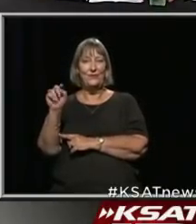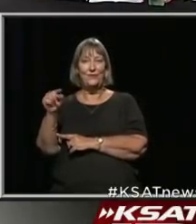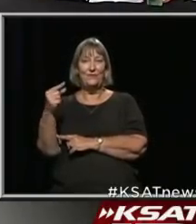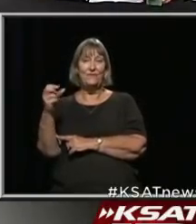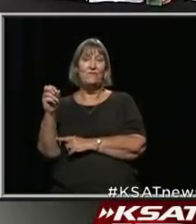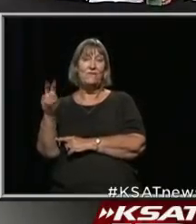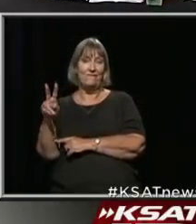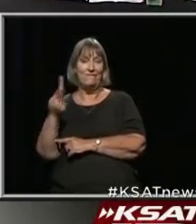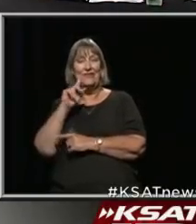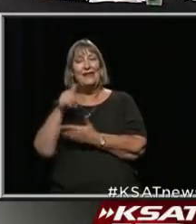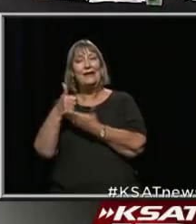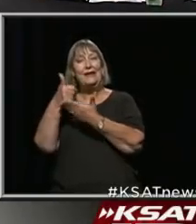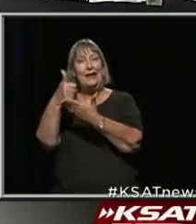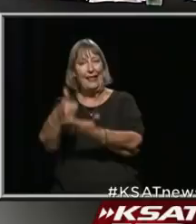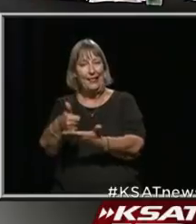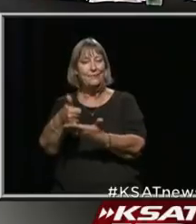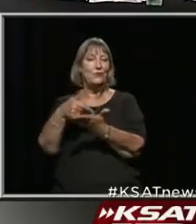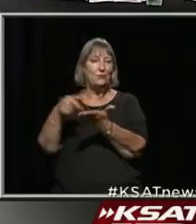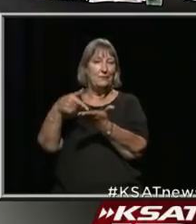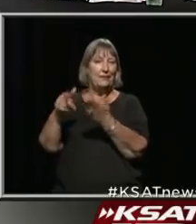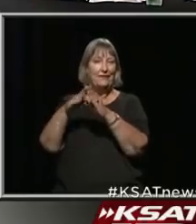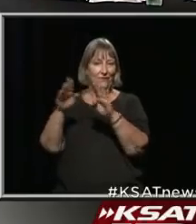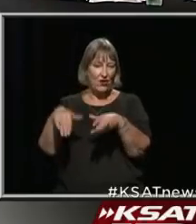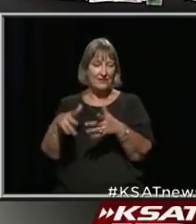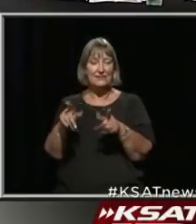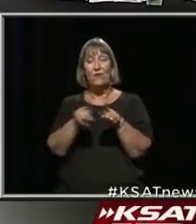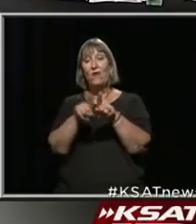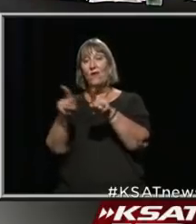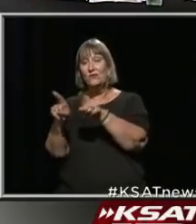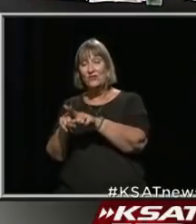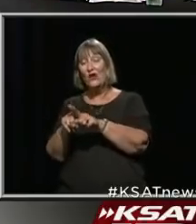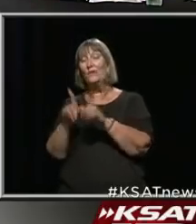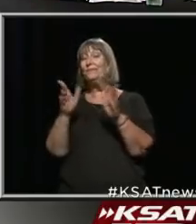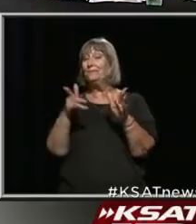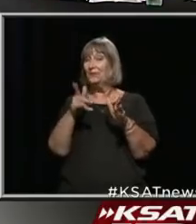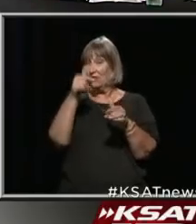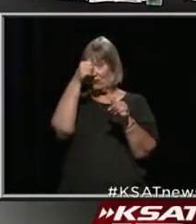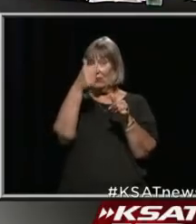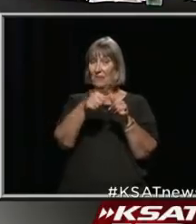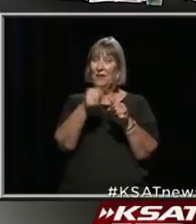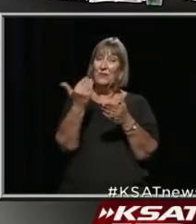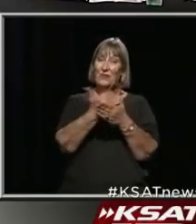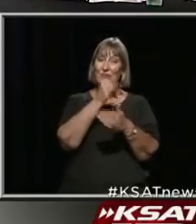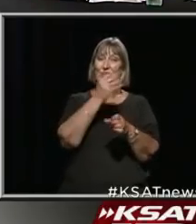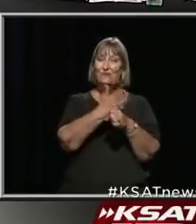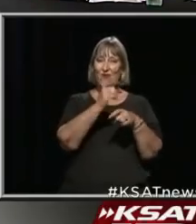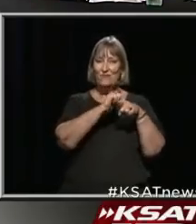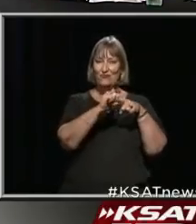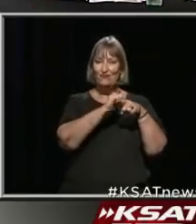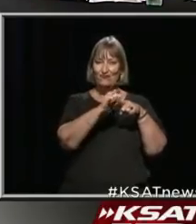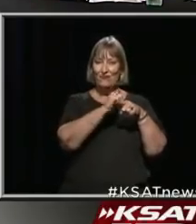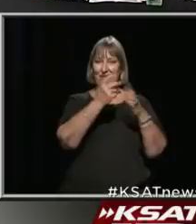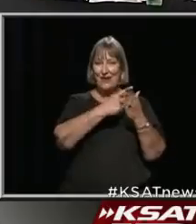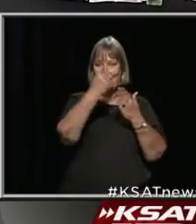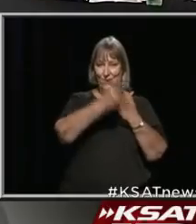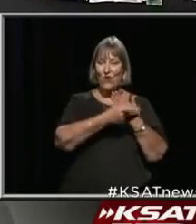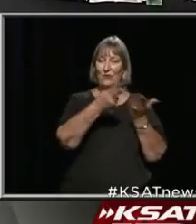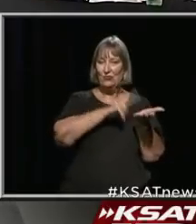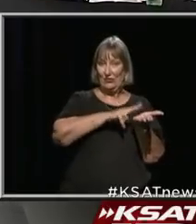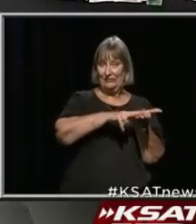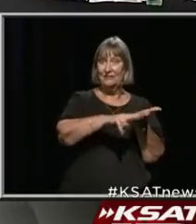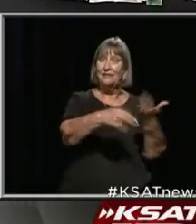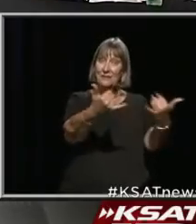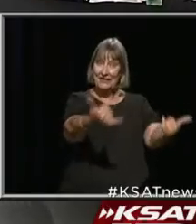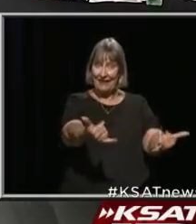folks get back on their feet. Also want to draw your attention to the workforce job training recovery program that's actively enrolling people